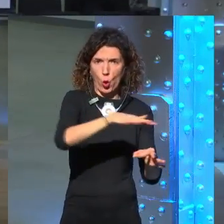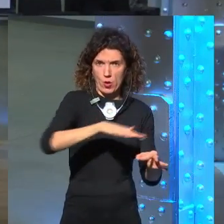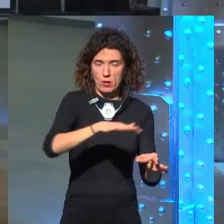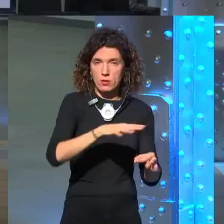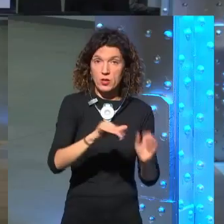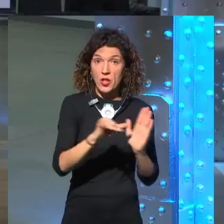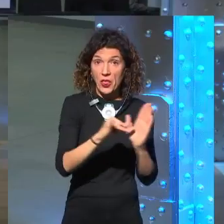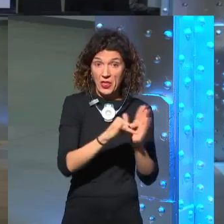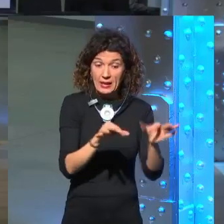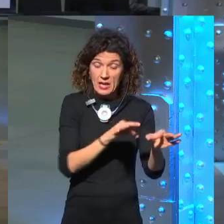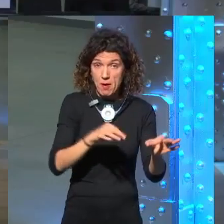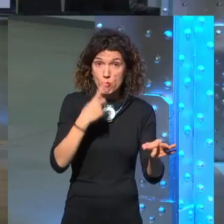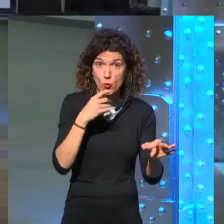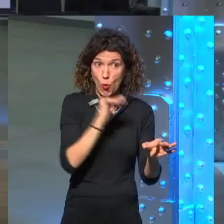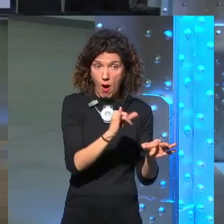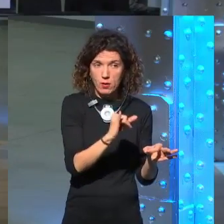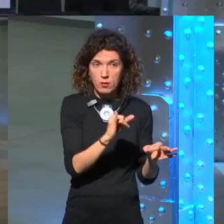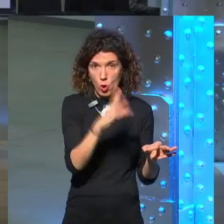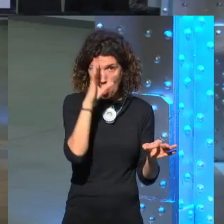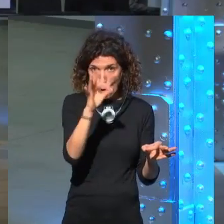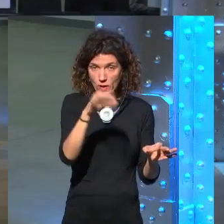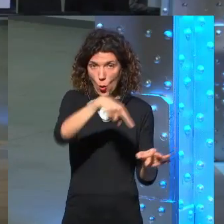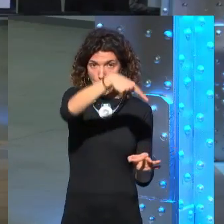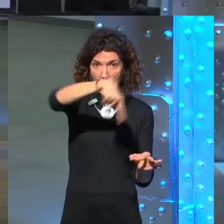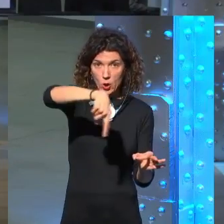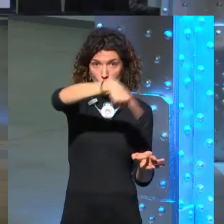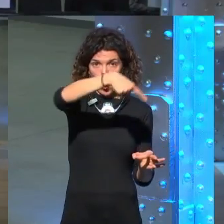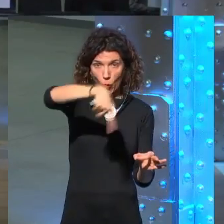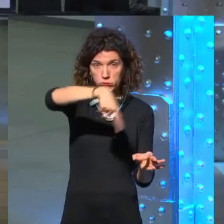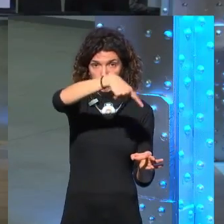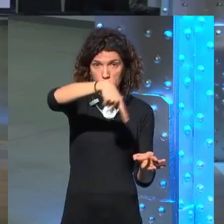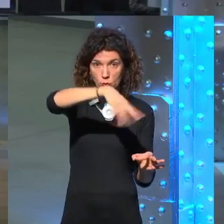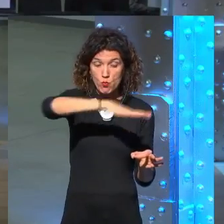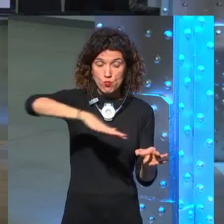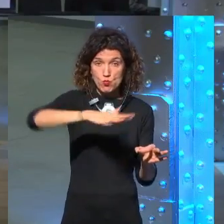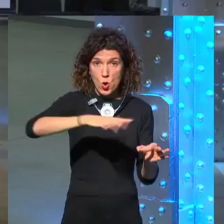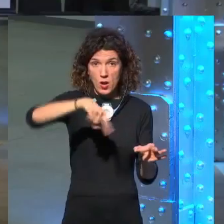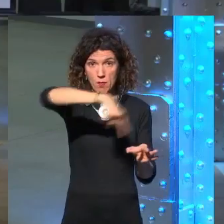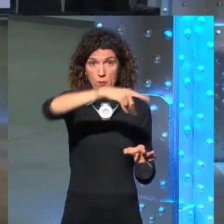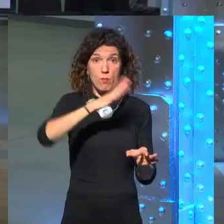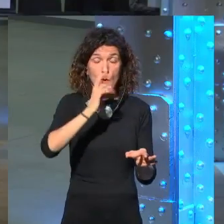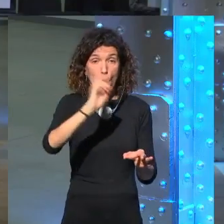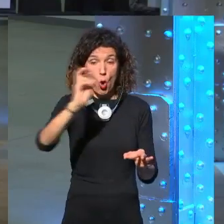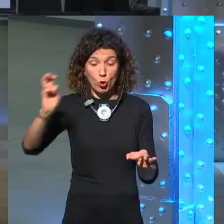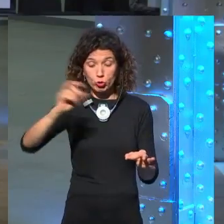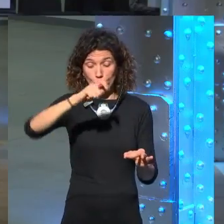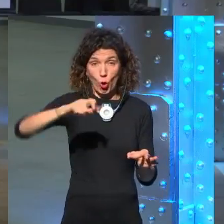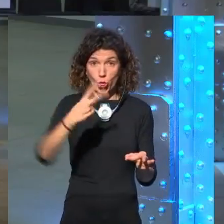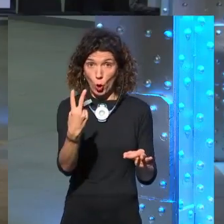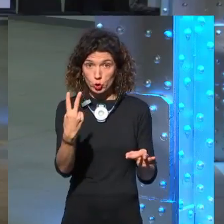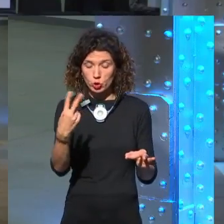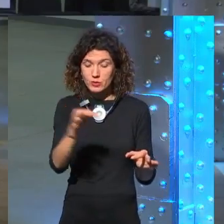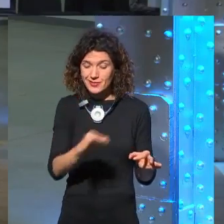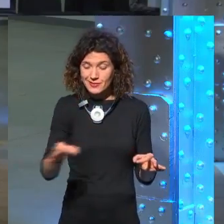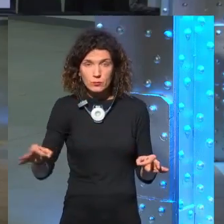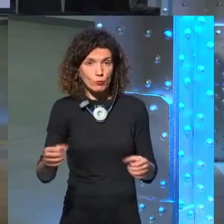magnet, of course the pendulum will just wobble and the other 2 magnets aren't strong enough. So there it's very predictable. I can